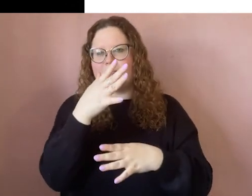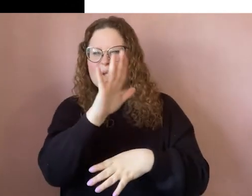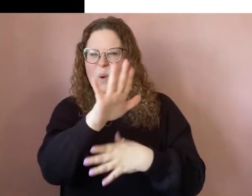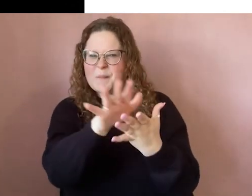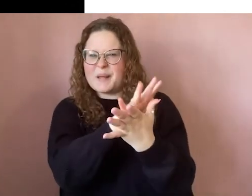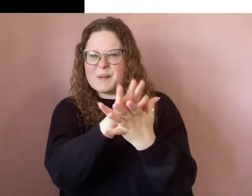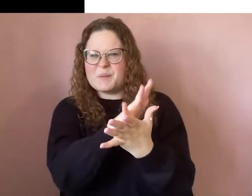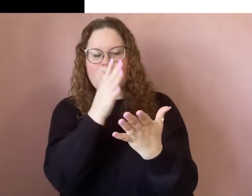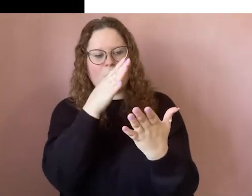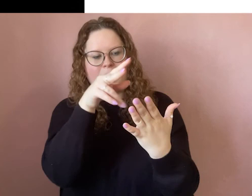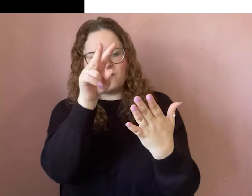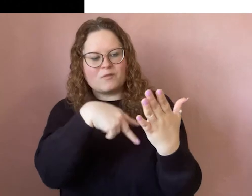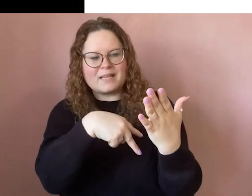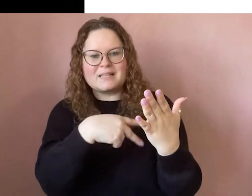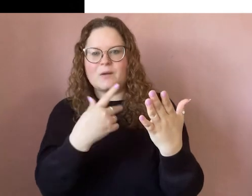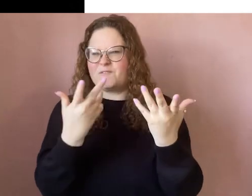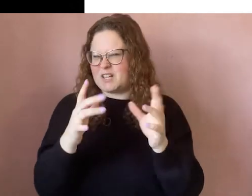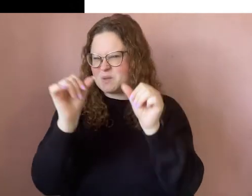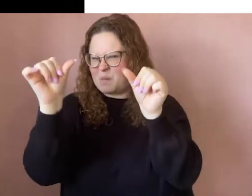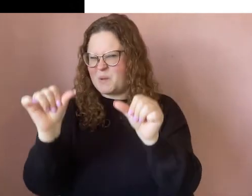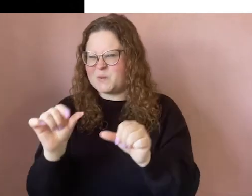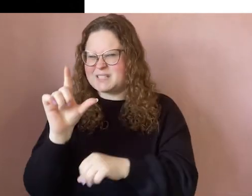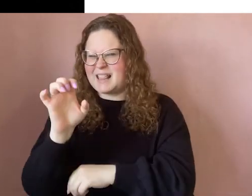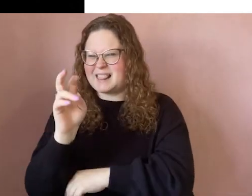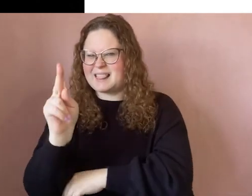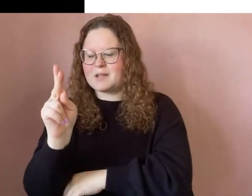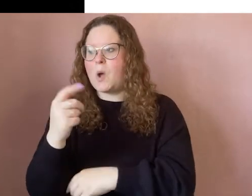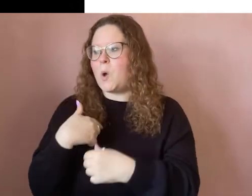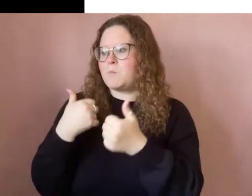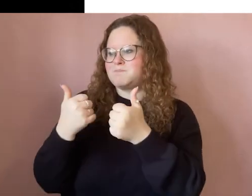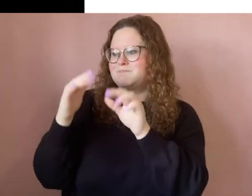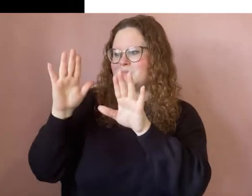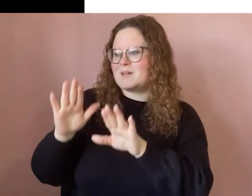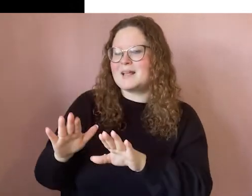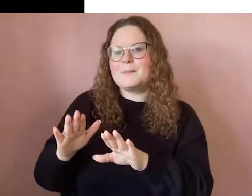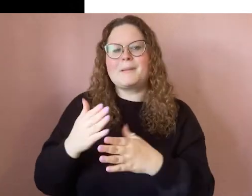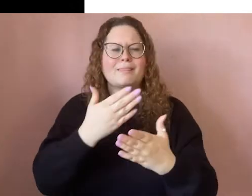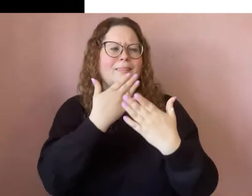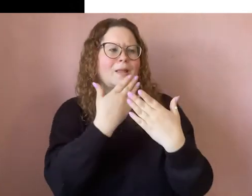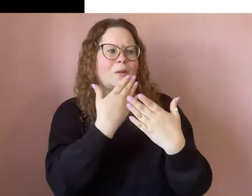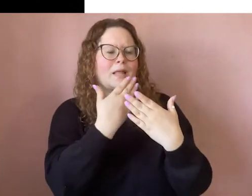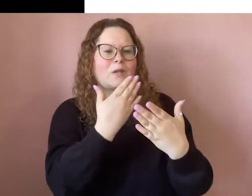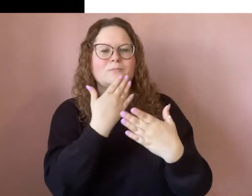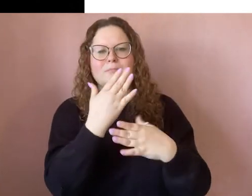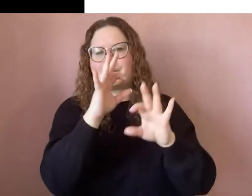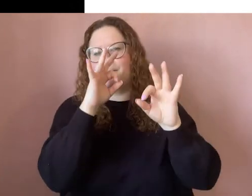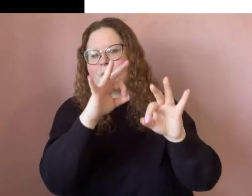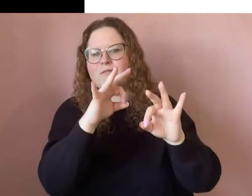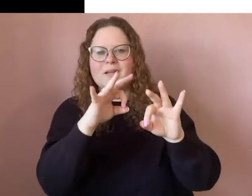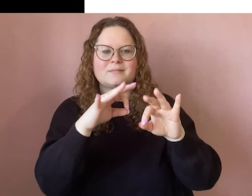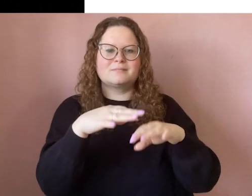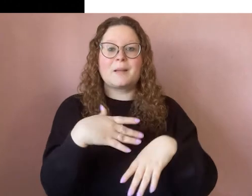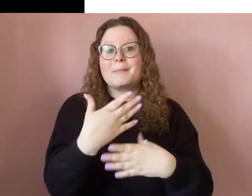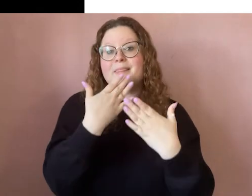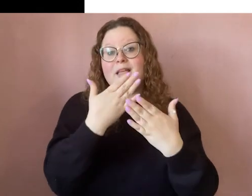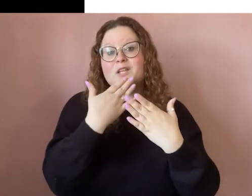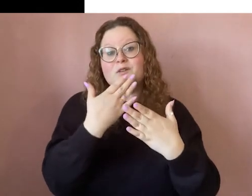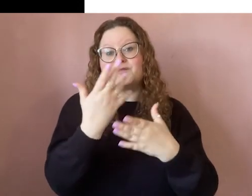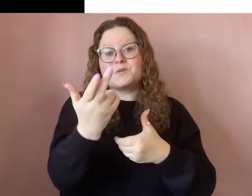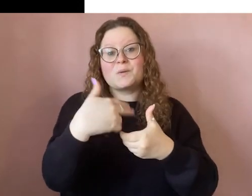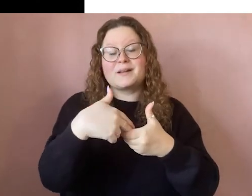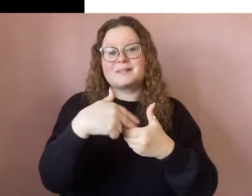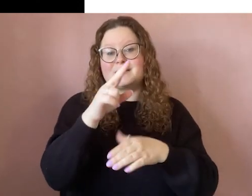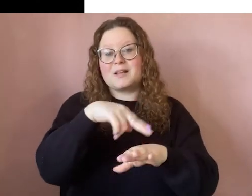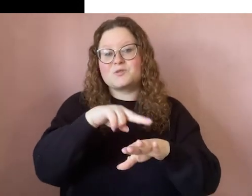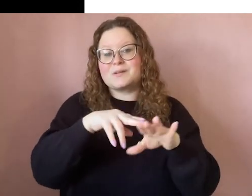we see also the investment in research, and not just neuroscientific research that'll produce a result 25 years